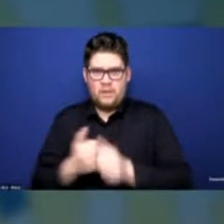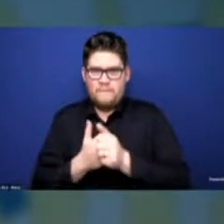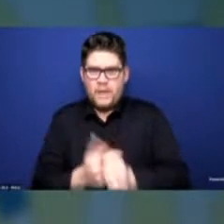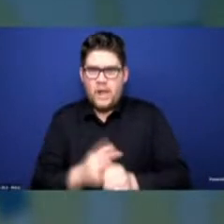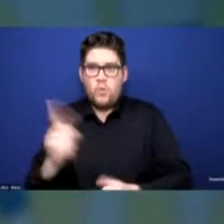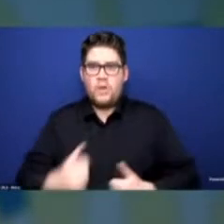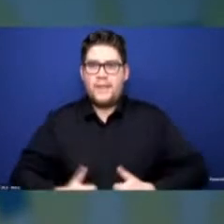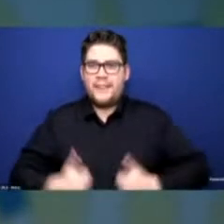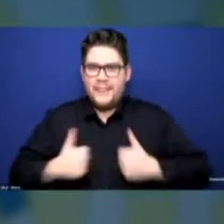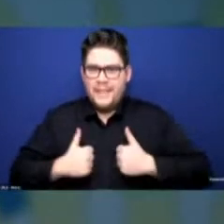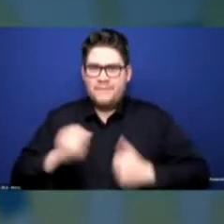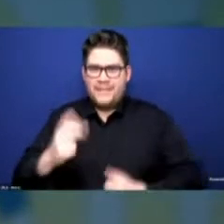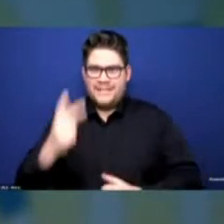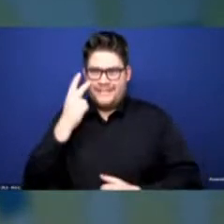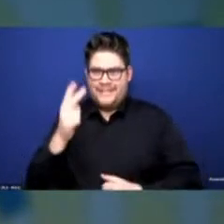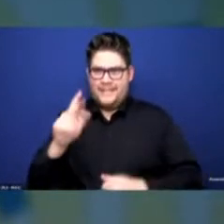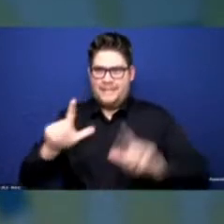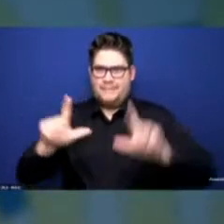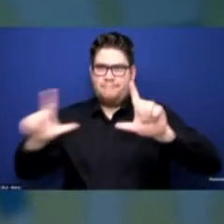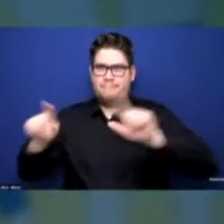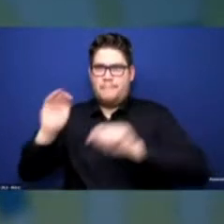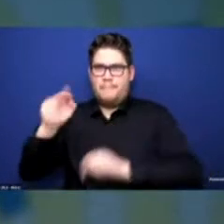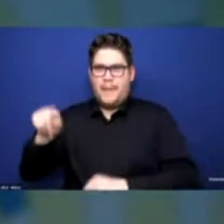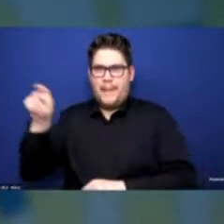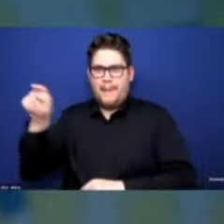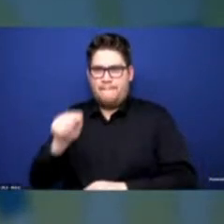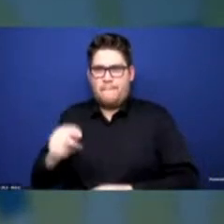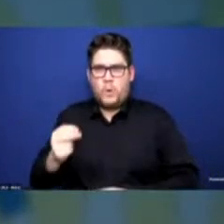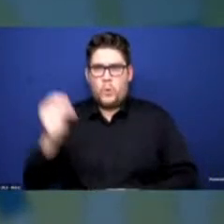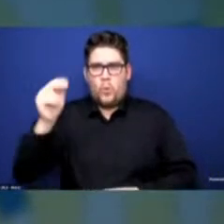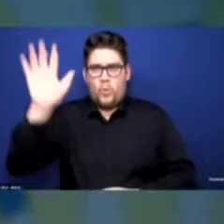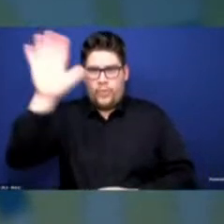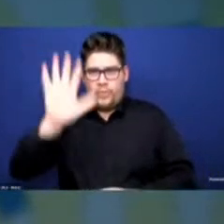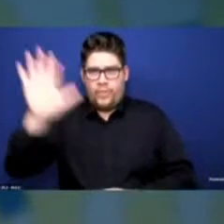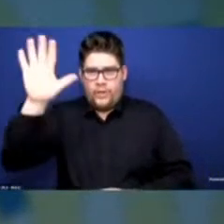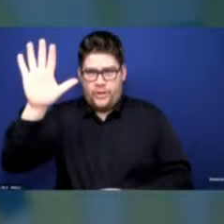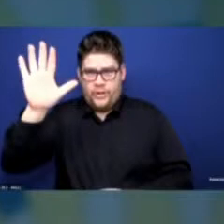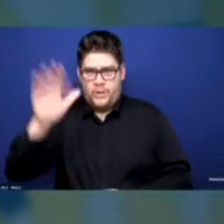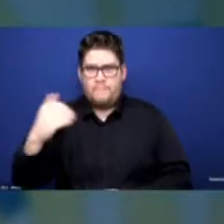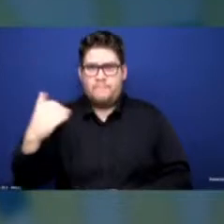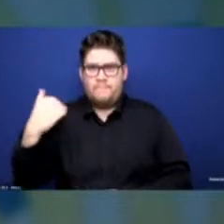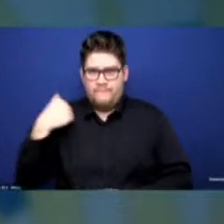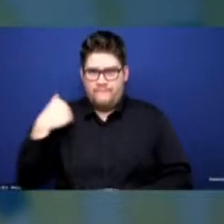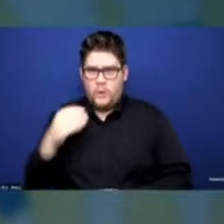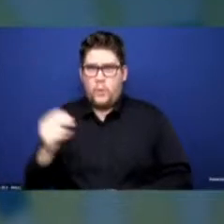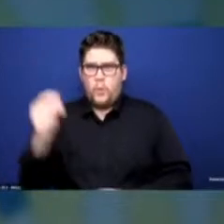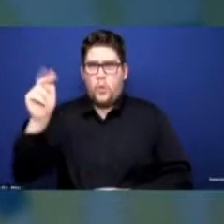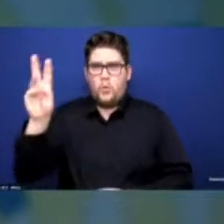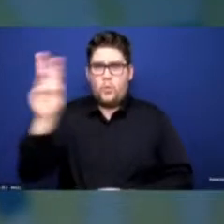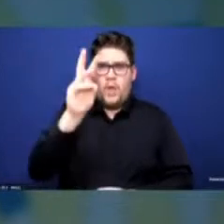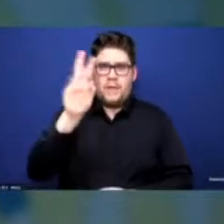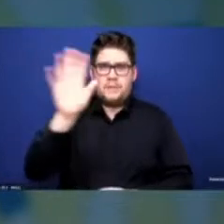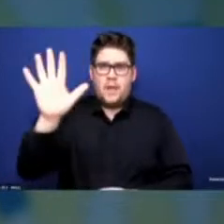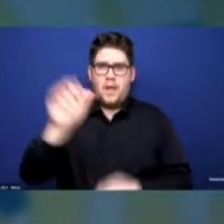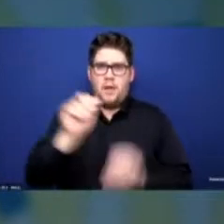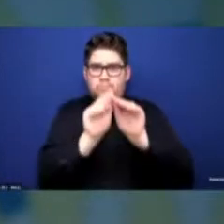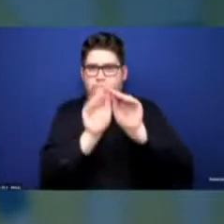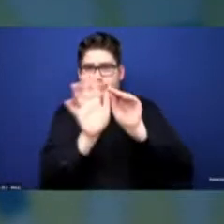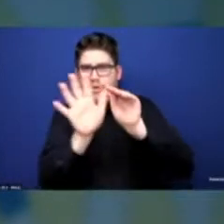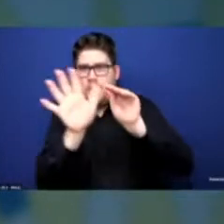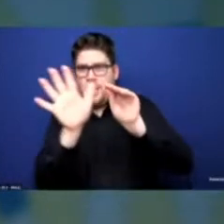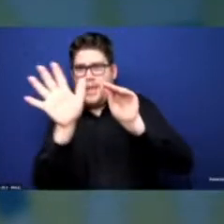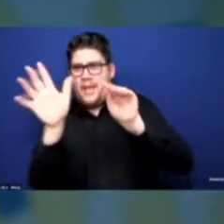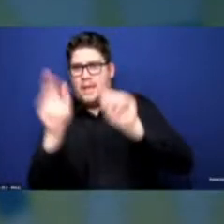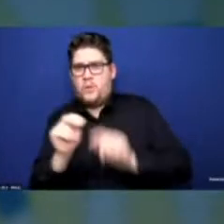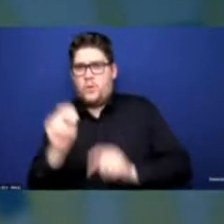in the north from the northwest to the northeast, and partly that is because of